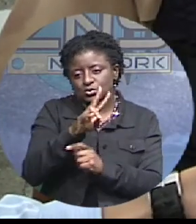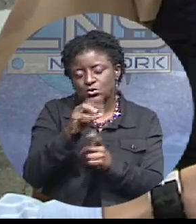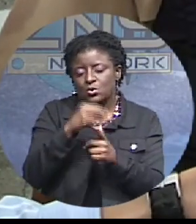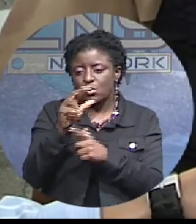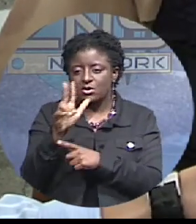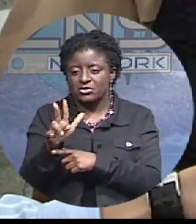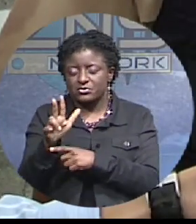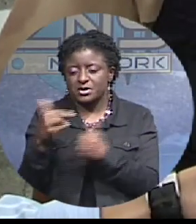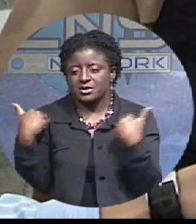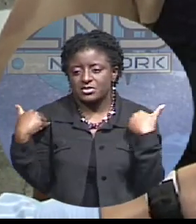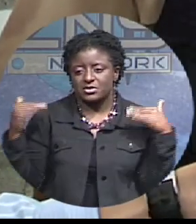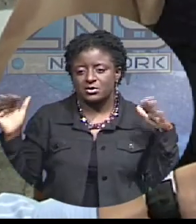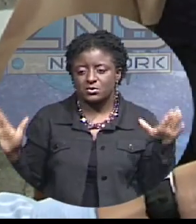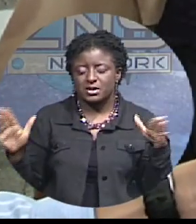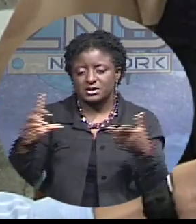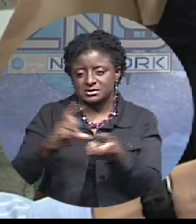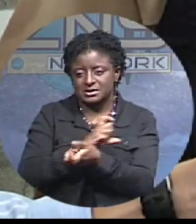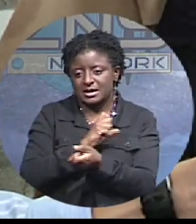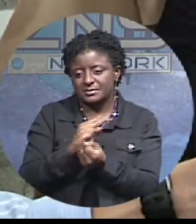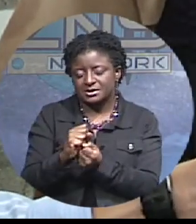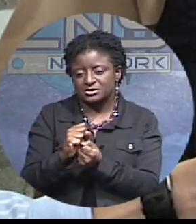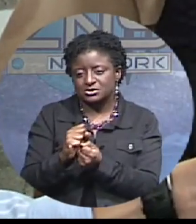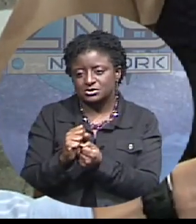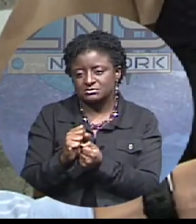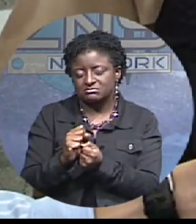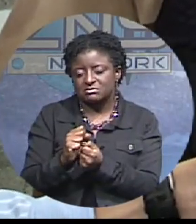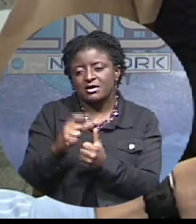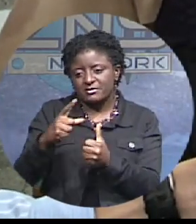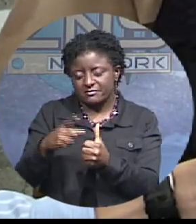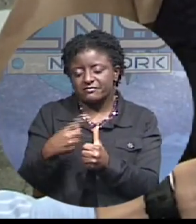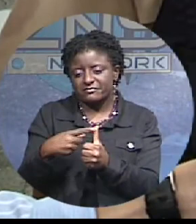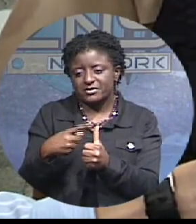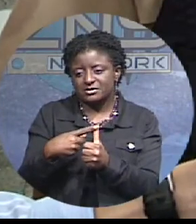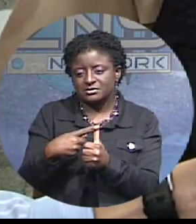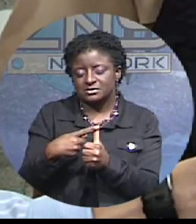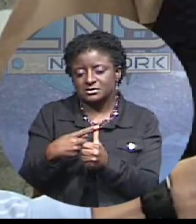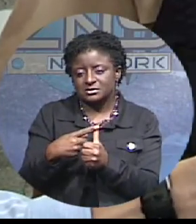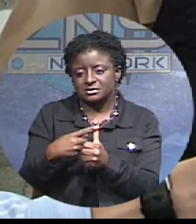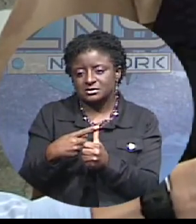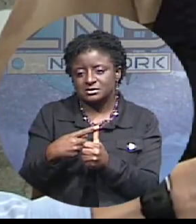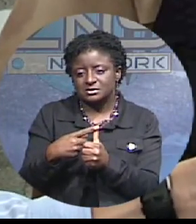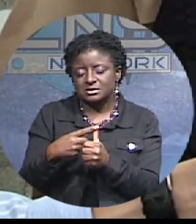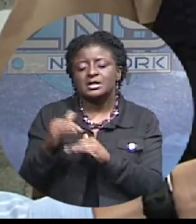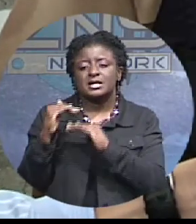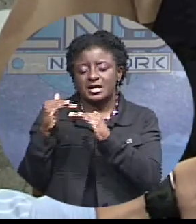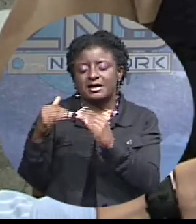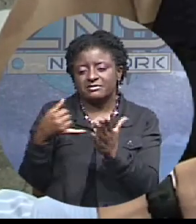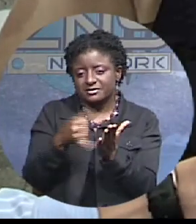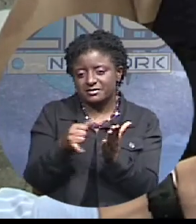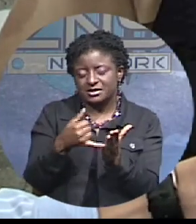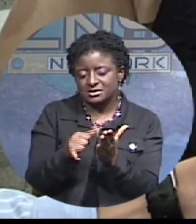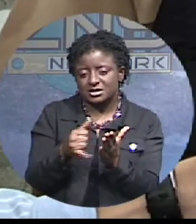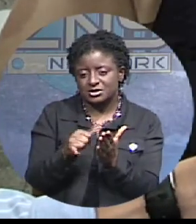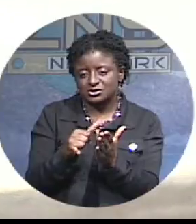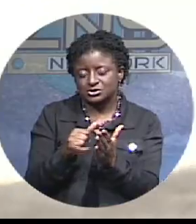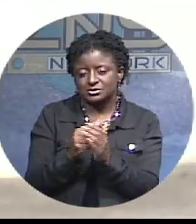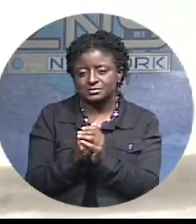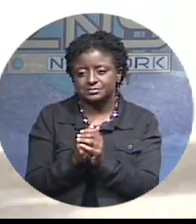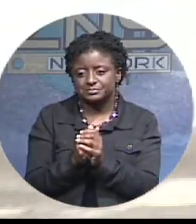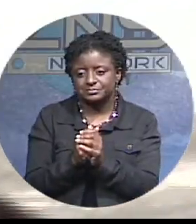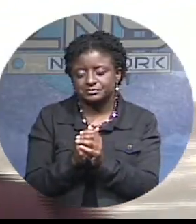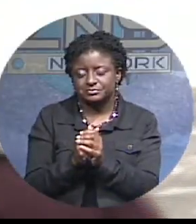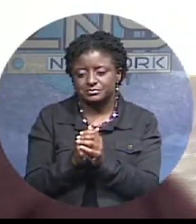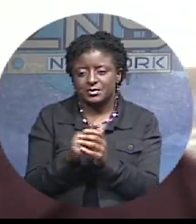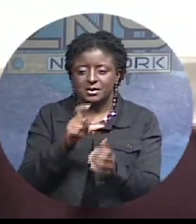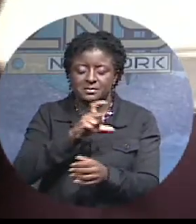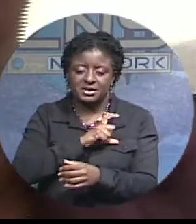damage. It's at a preliminary stage of investigation. between the police and aviation personnel. Meantime,